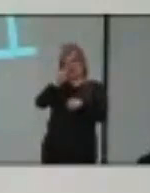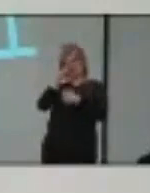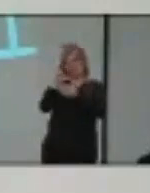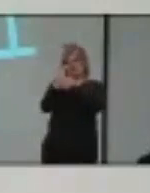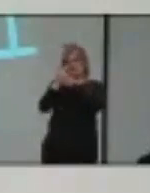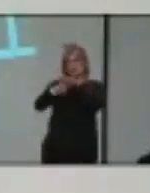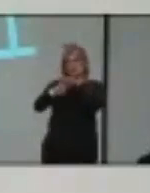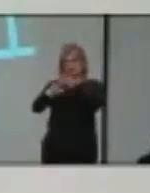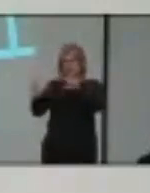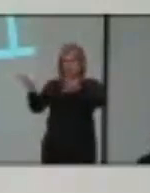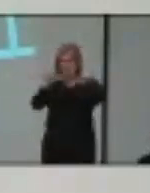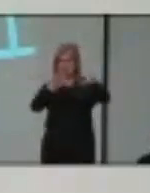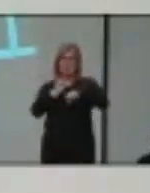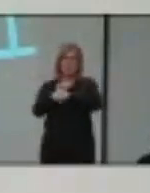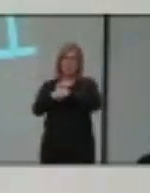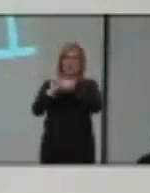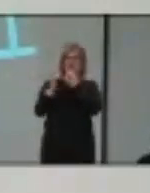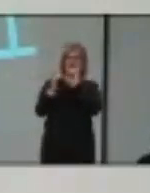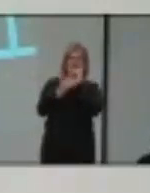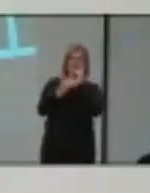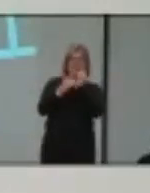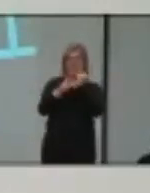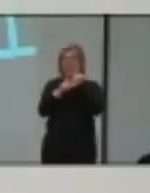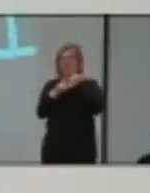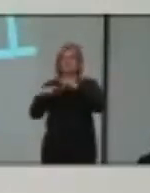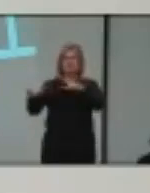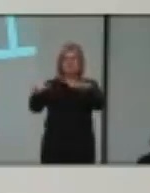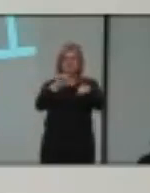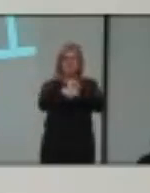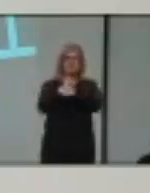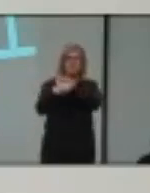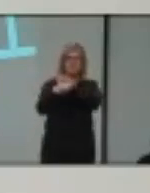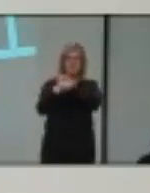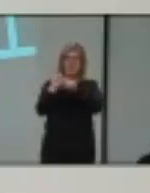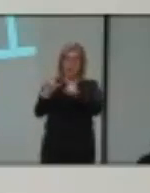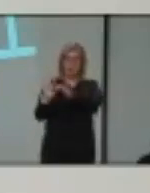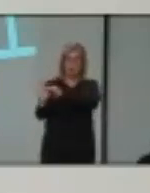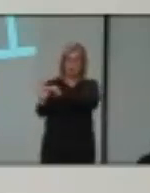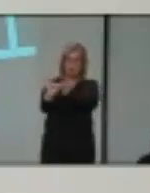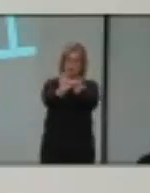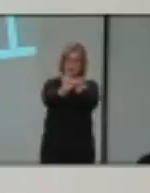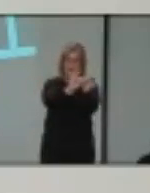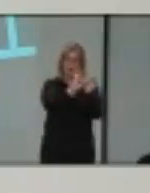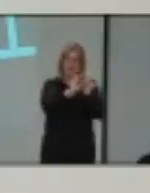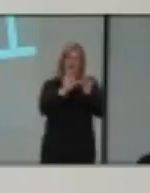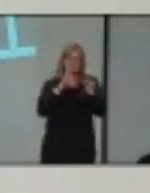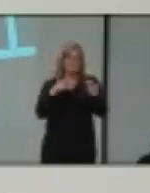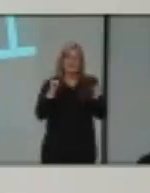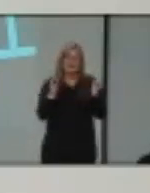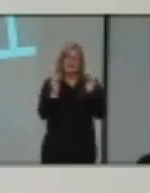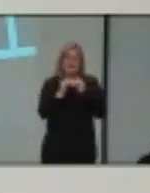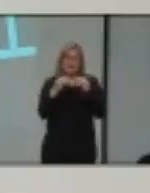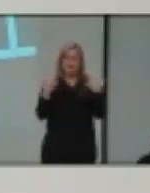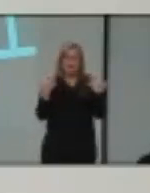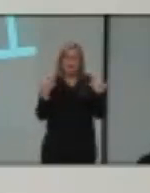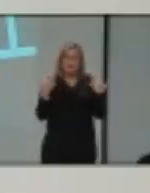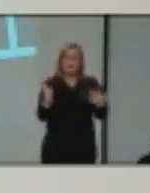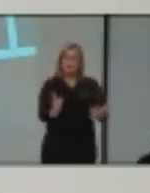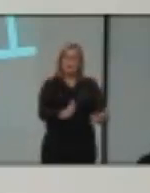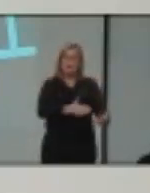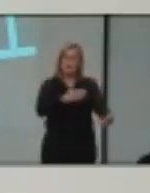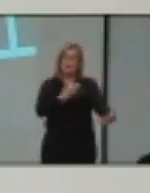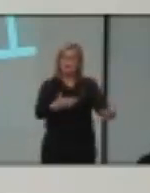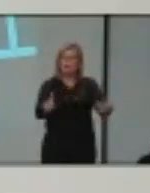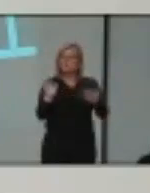these nurses work, watching the techs work, watching the coordination, it felt almost like an orchestra